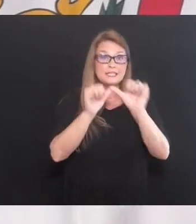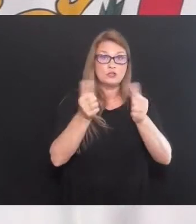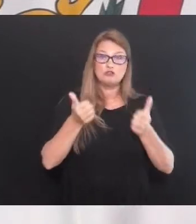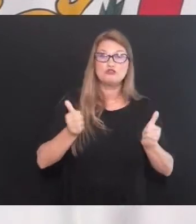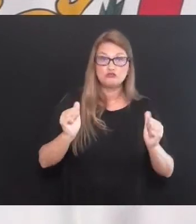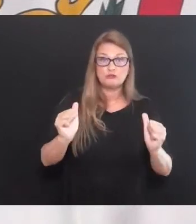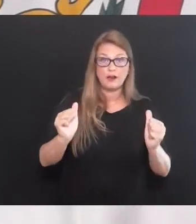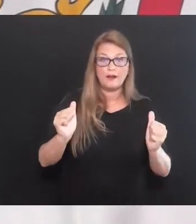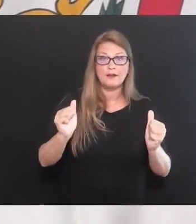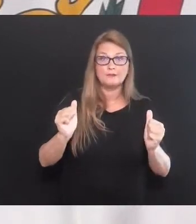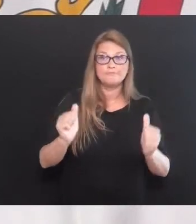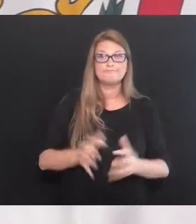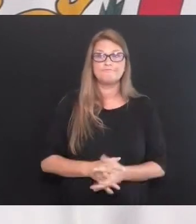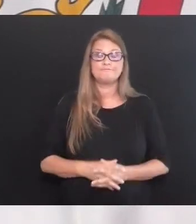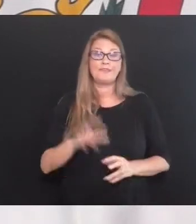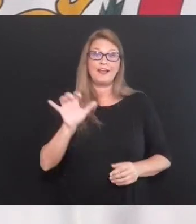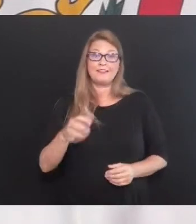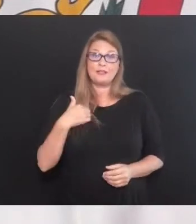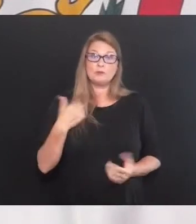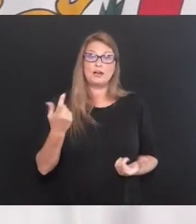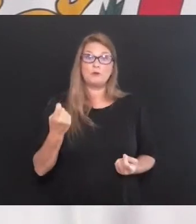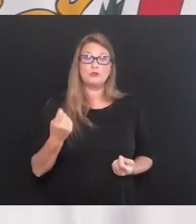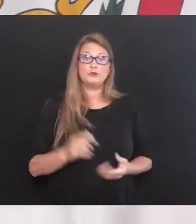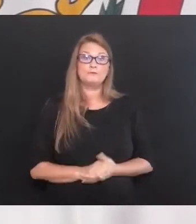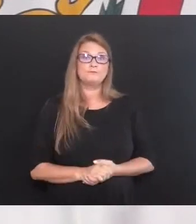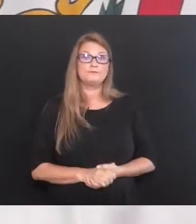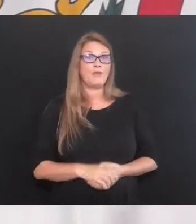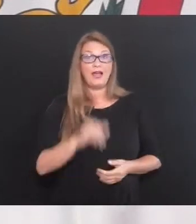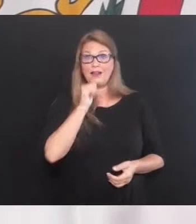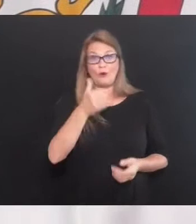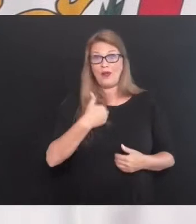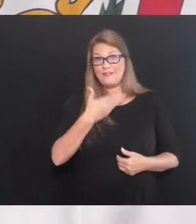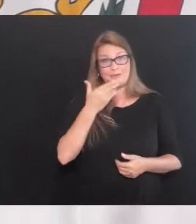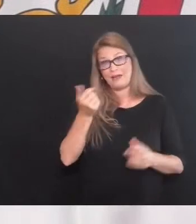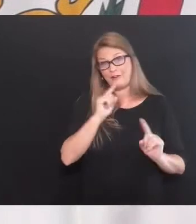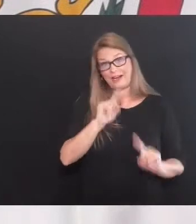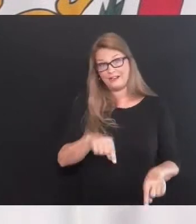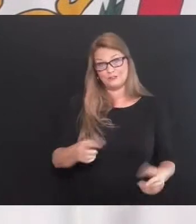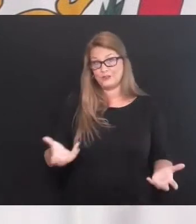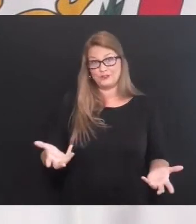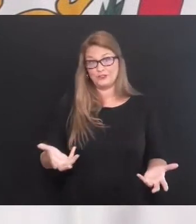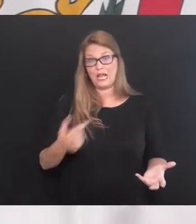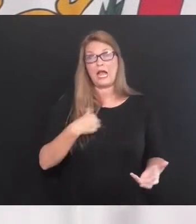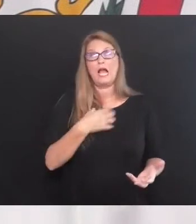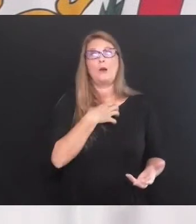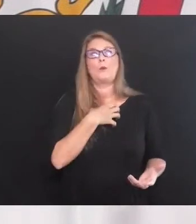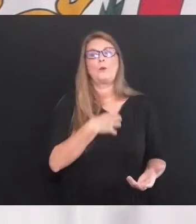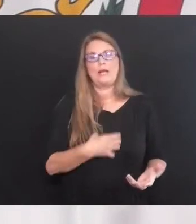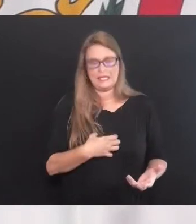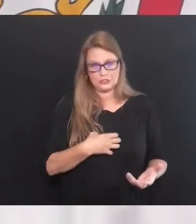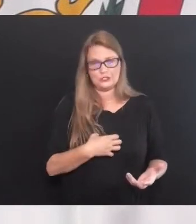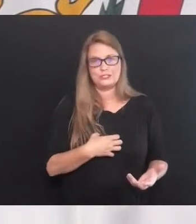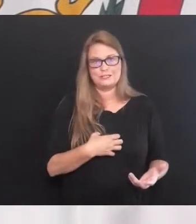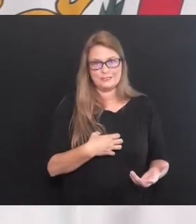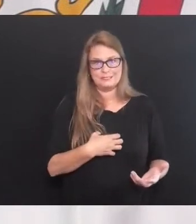way. And that's what I'm going to do. I don't have a better answer, Kenny. I wish to goodness that we were sitting